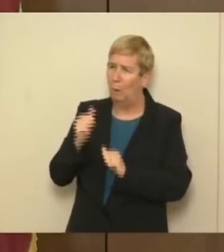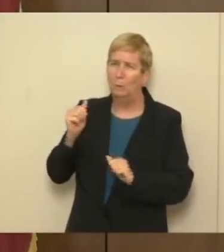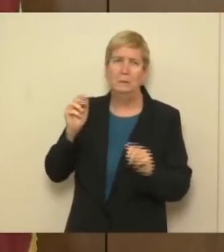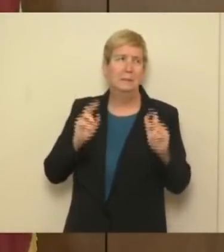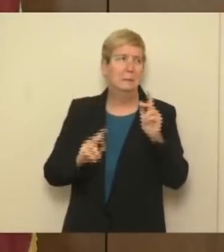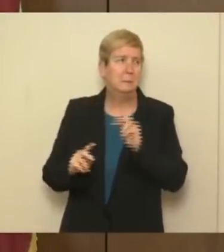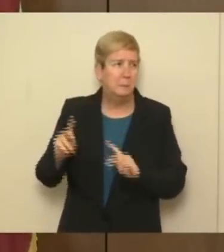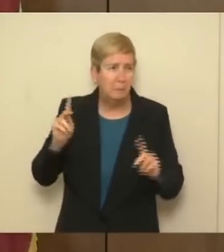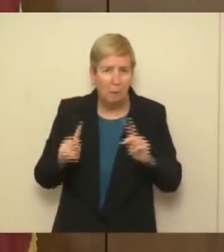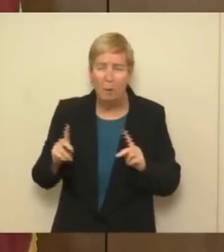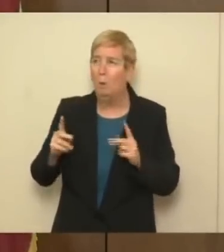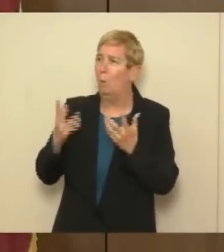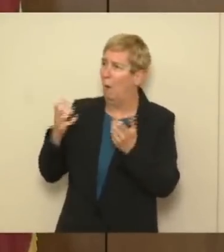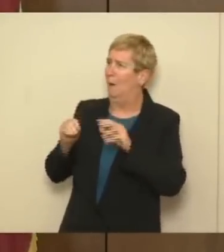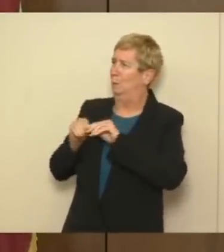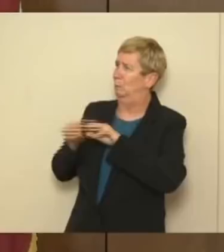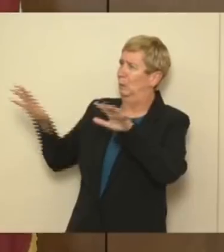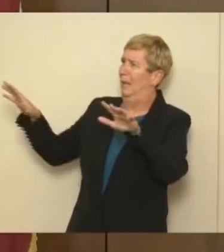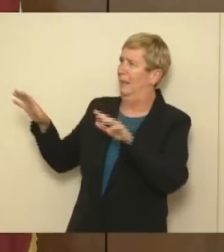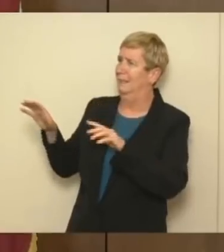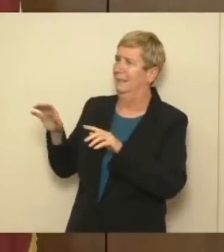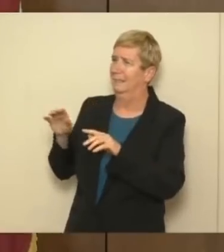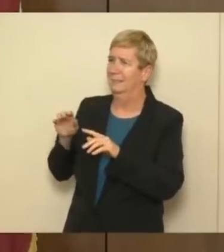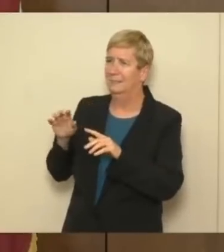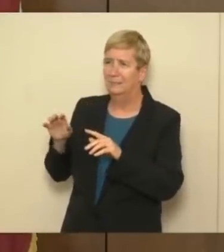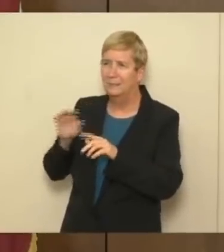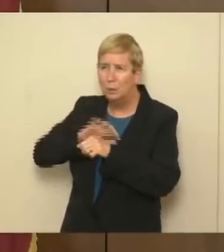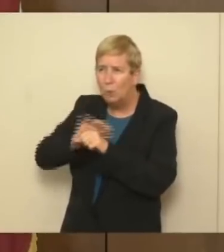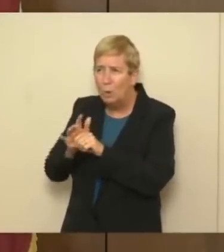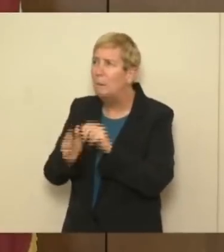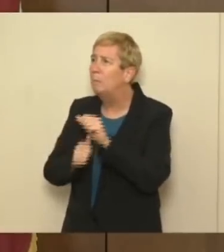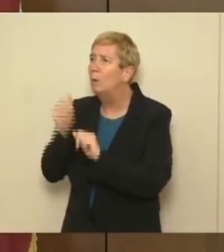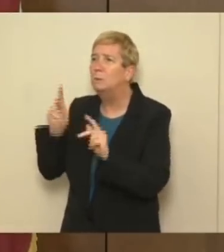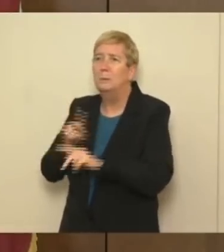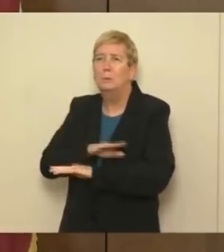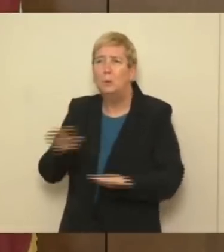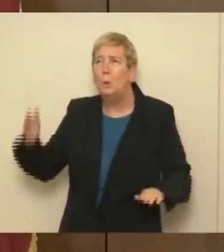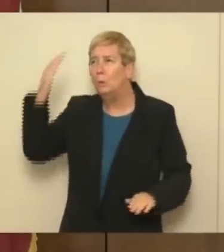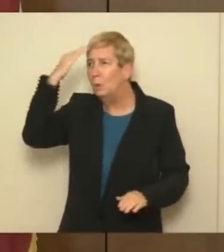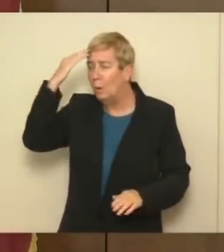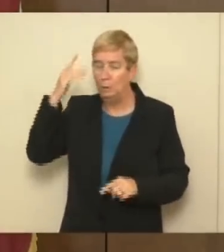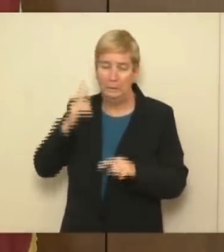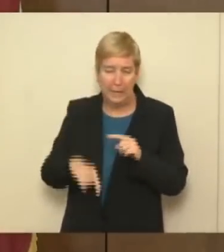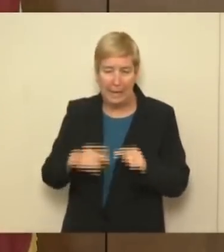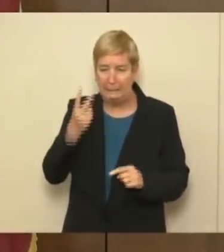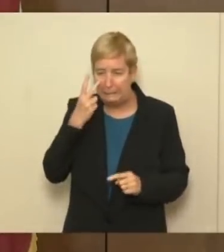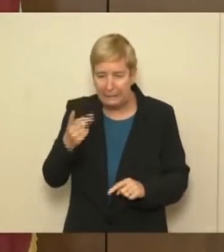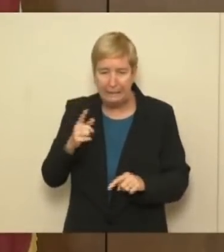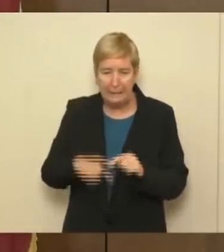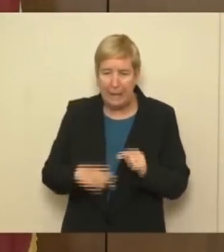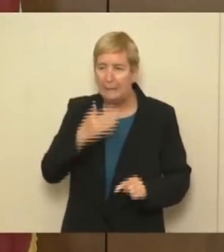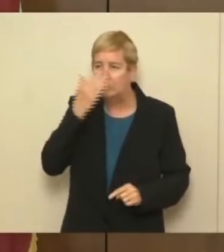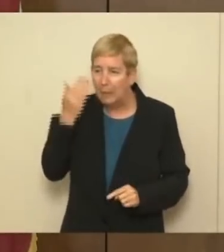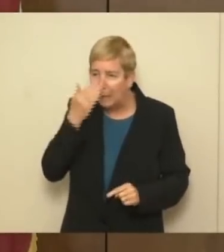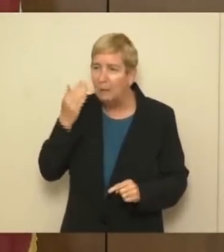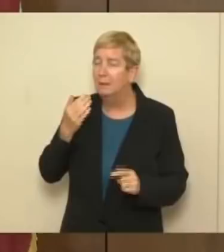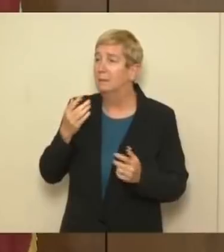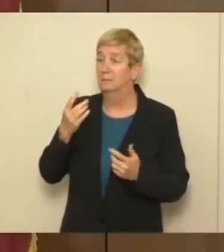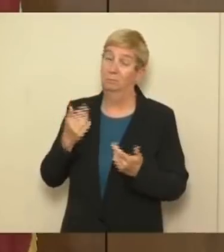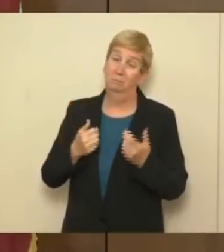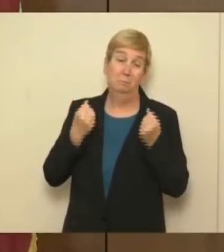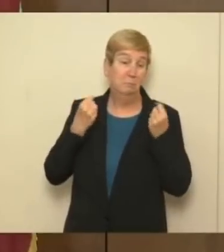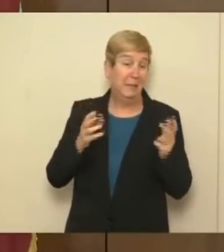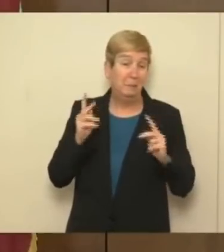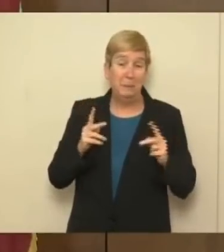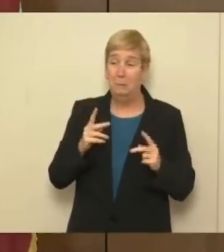COVID. They don't know they have it. And you can't see it, you can't smell it, and too many people don't even feel it. They're